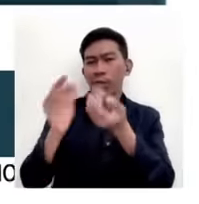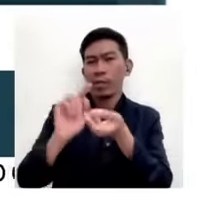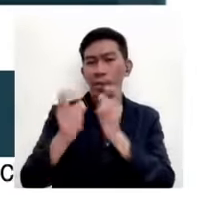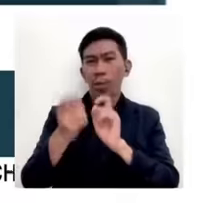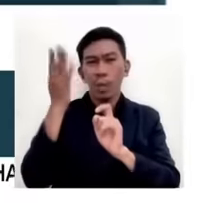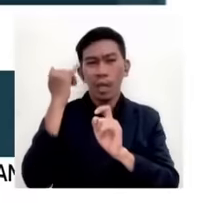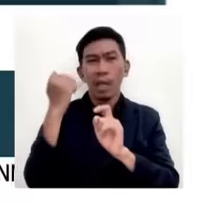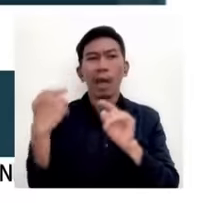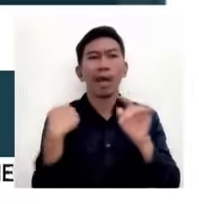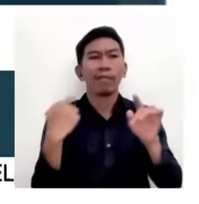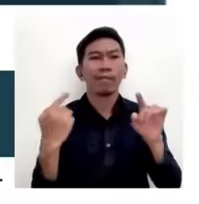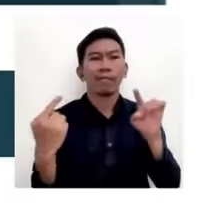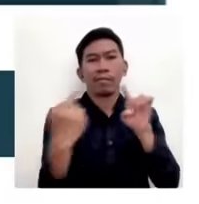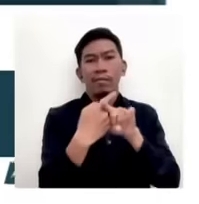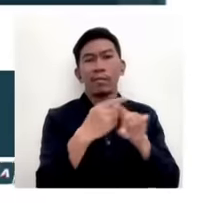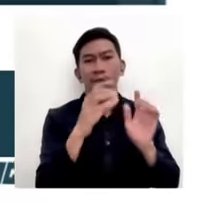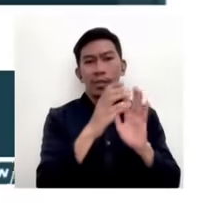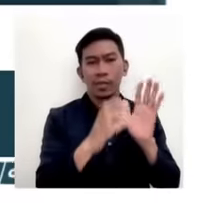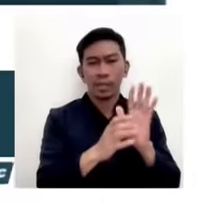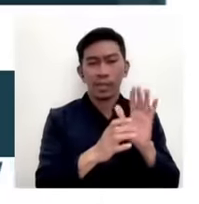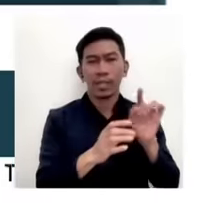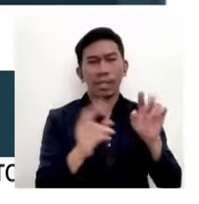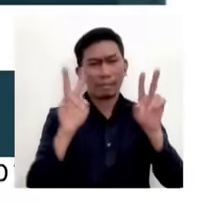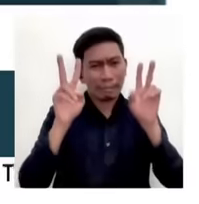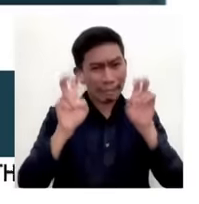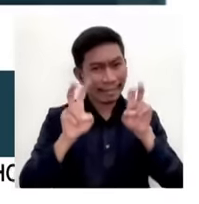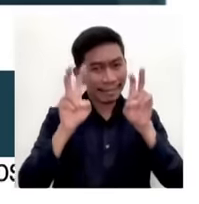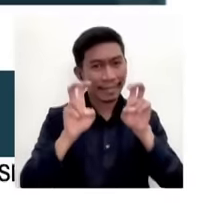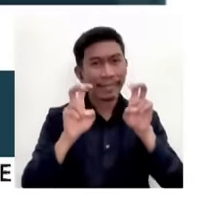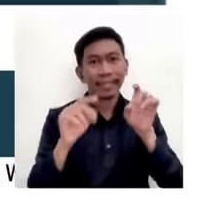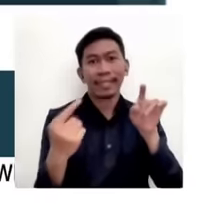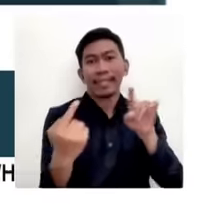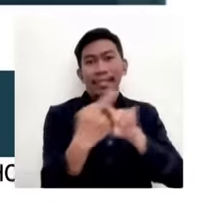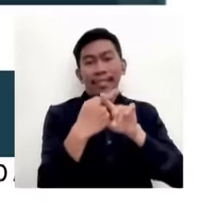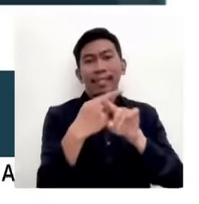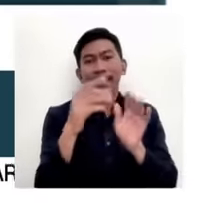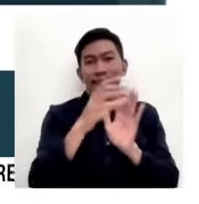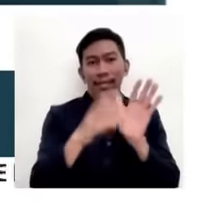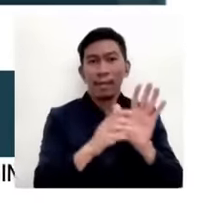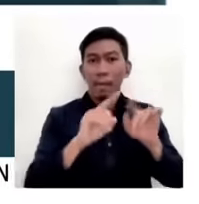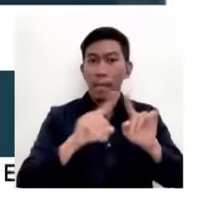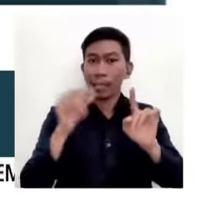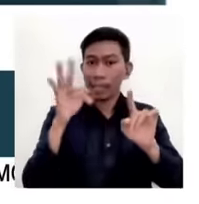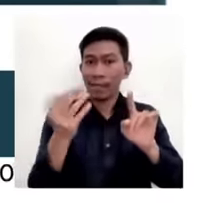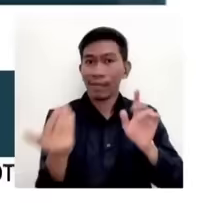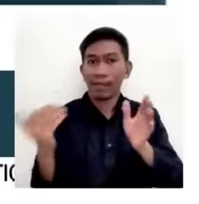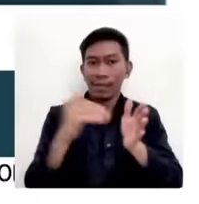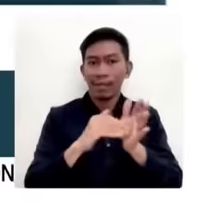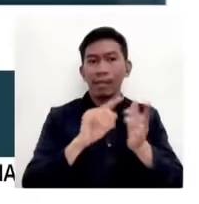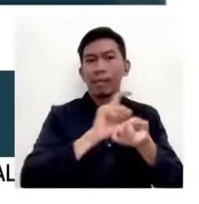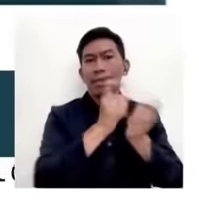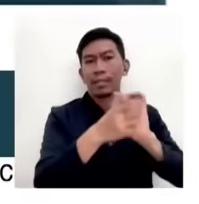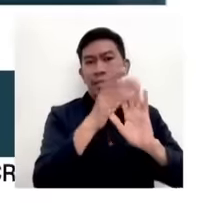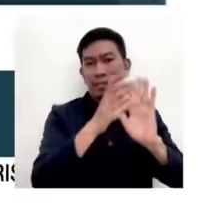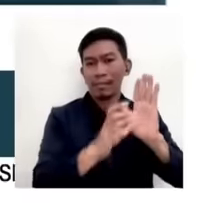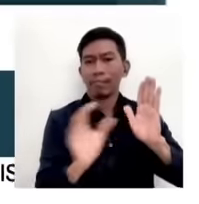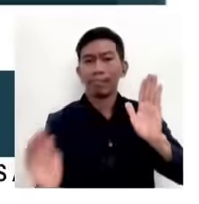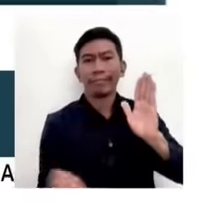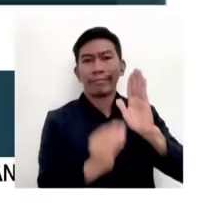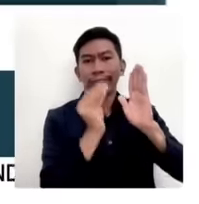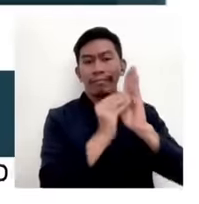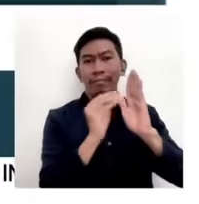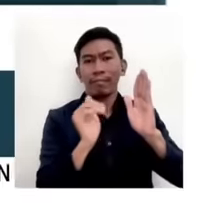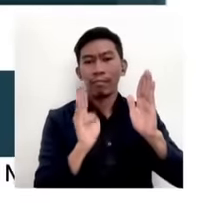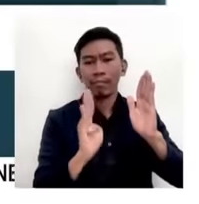unconstitutional provisions. I mean, sort of unconstitutional provisions. But then again, if we entrench the Bangsamoro, particularly